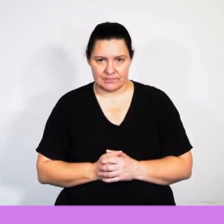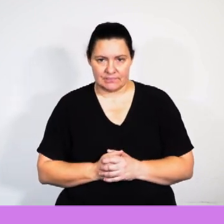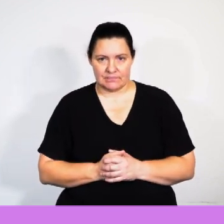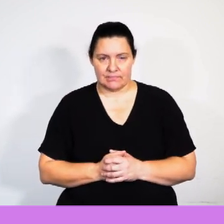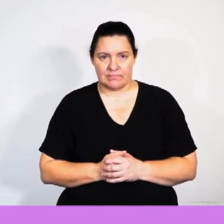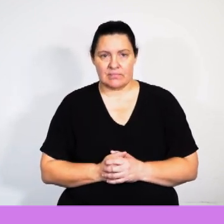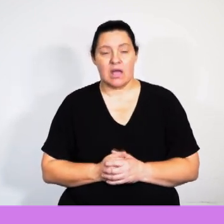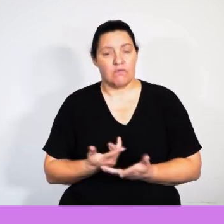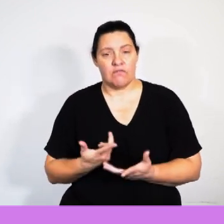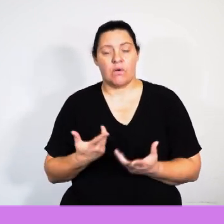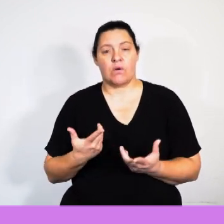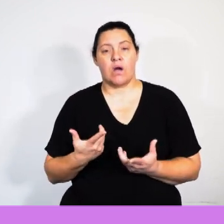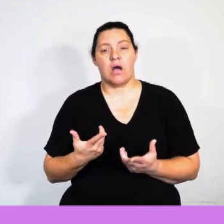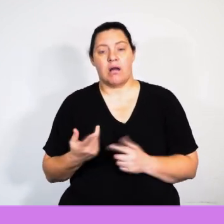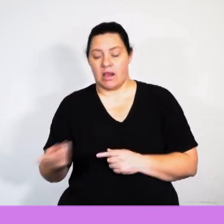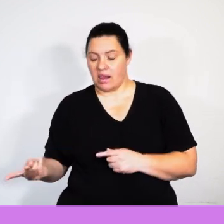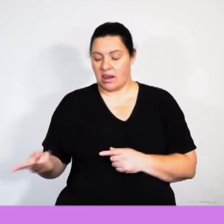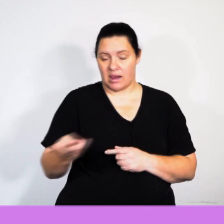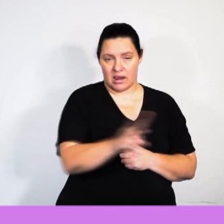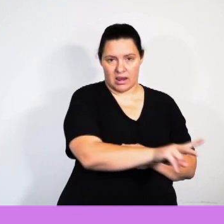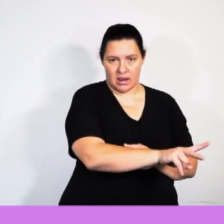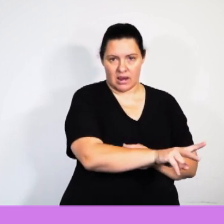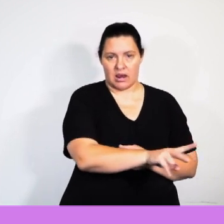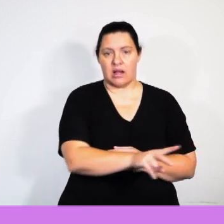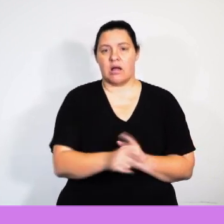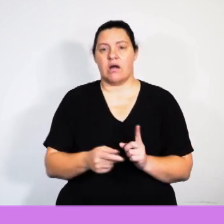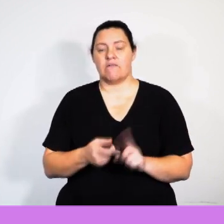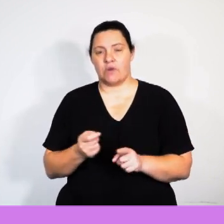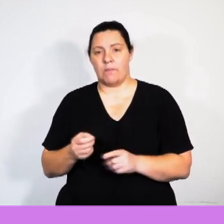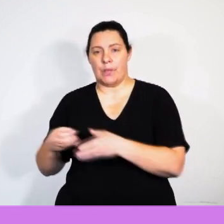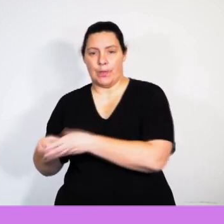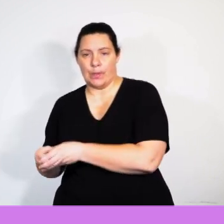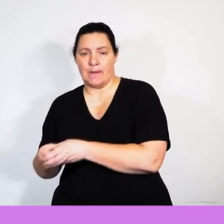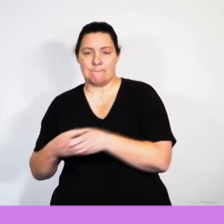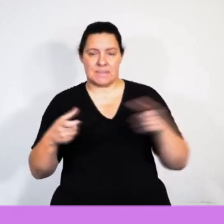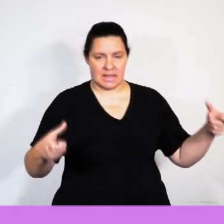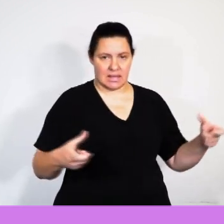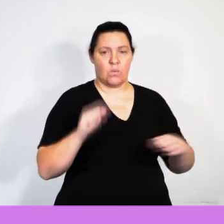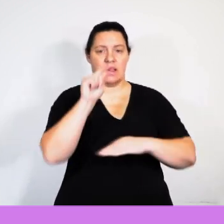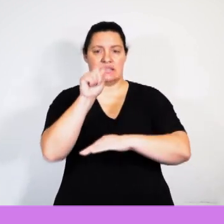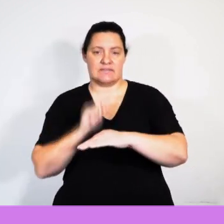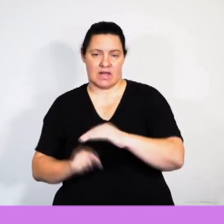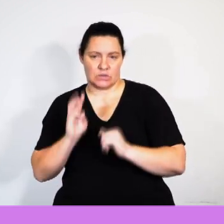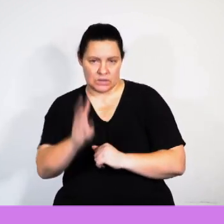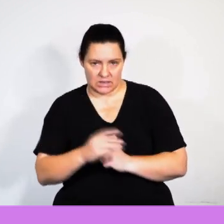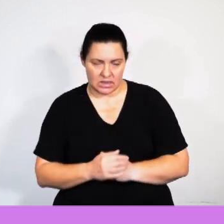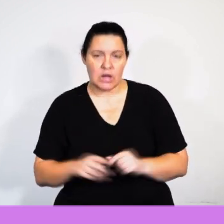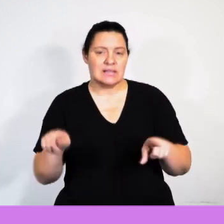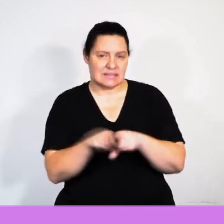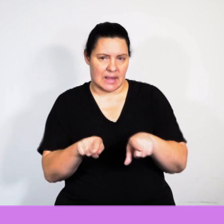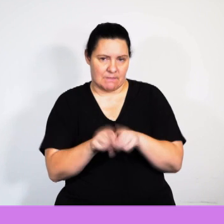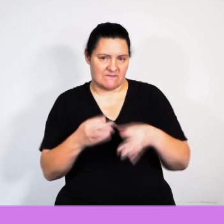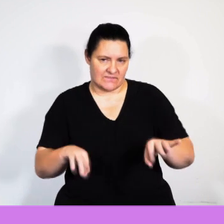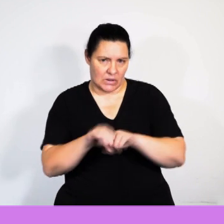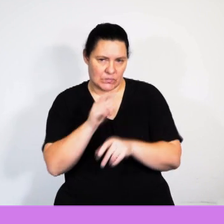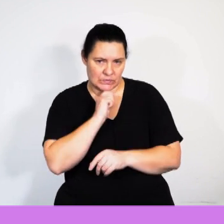multiply by 10. And if we move the other way around, from smaller units to bigger units, we will divide